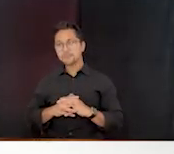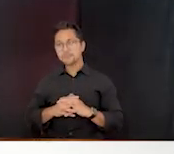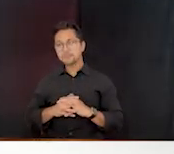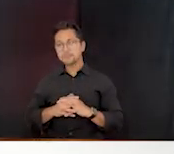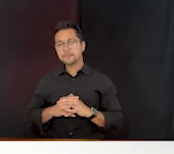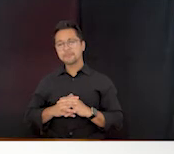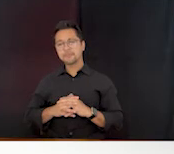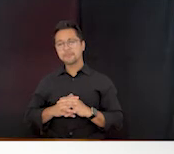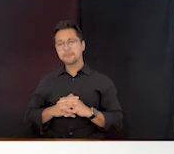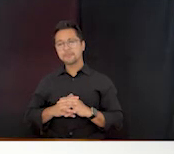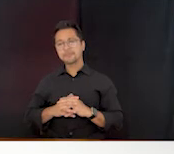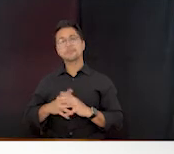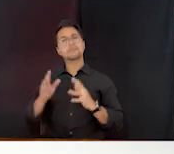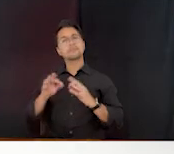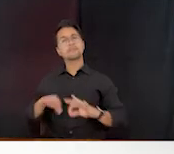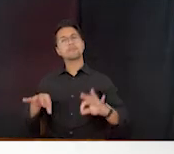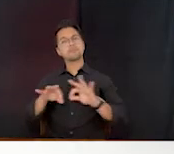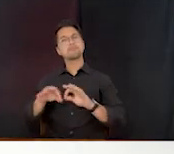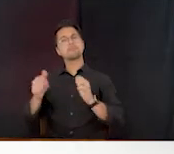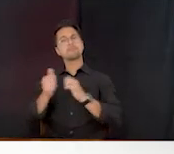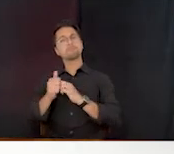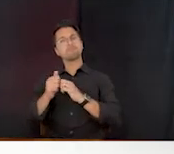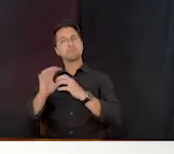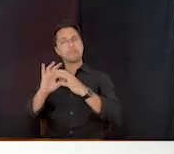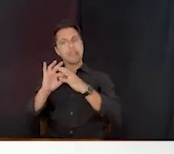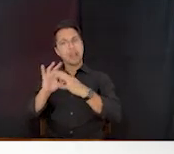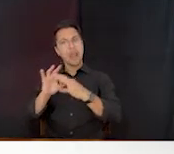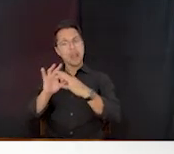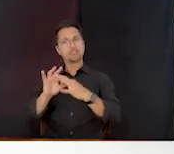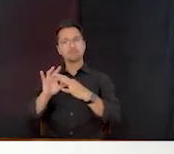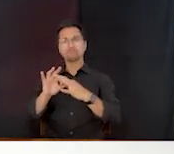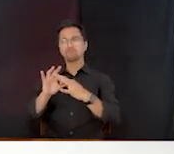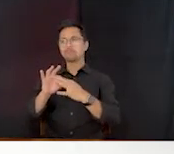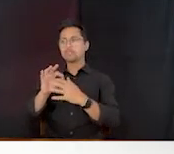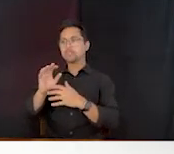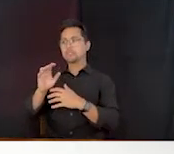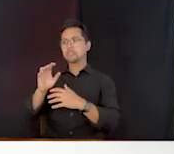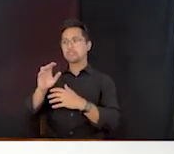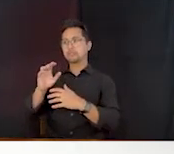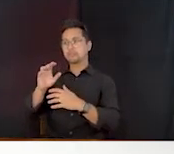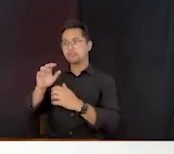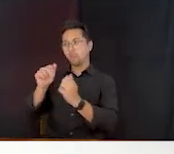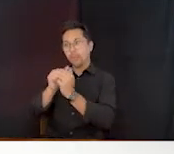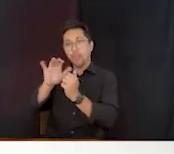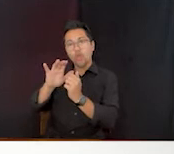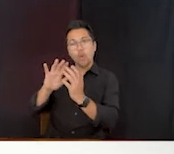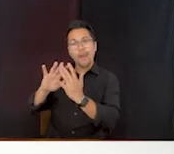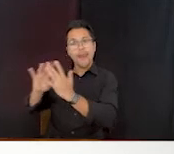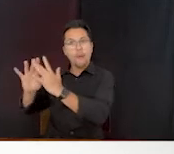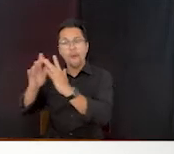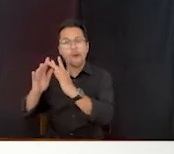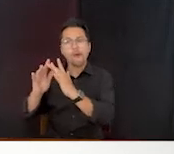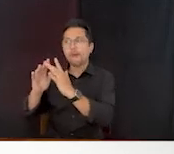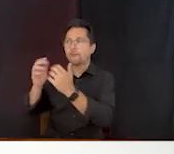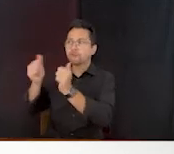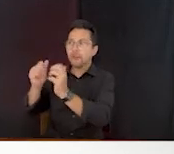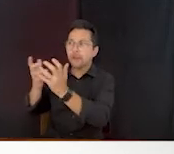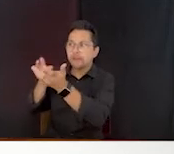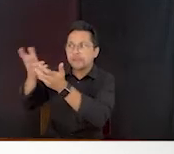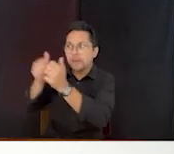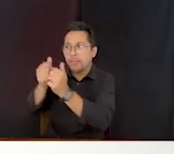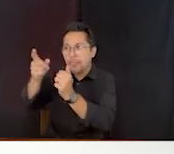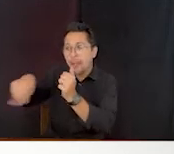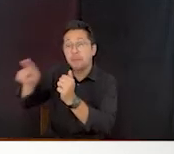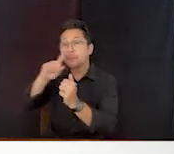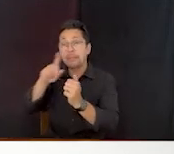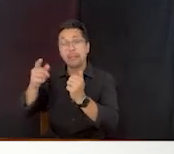an importance in leveraging the connection that you've made within your network, because within this time and even in the future, it's